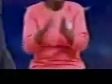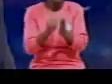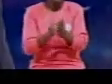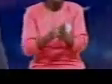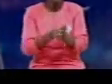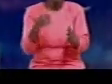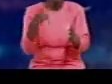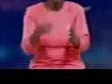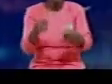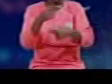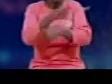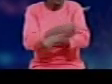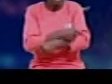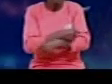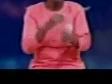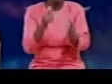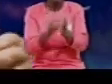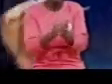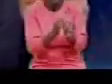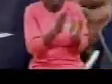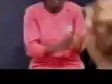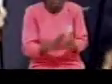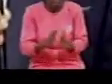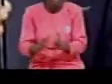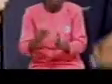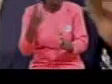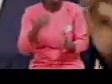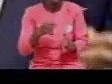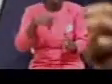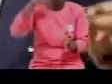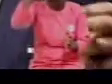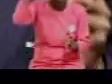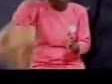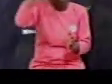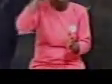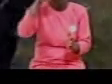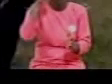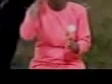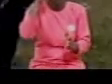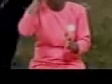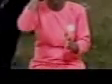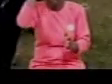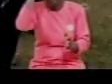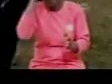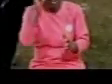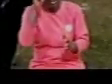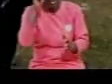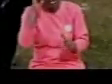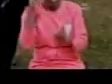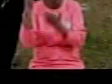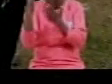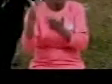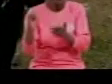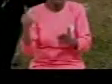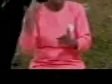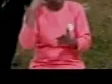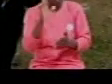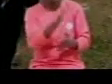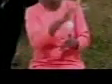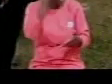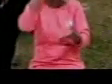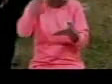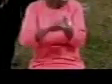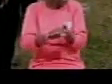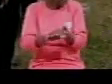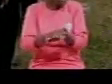virgin that prepare for their groom, for their groom to come. The Lord himself will make us